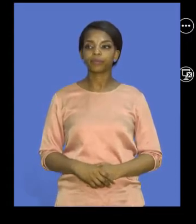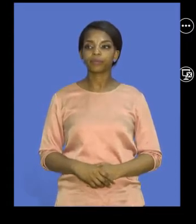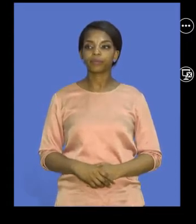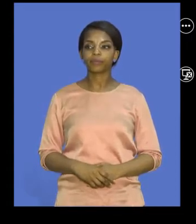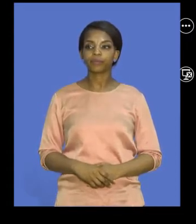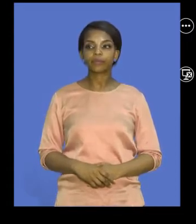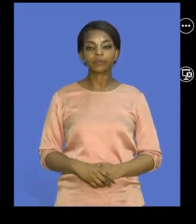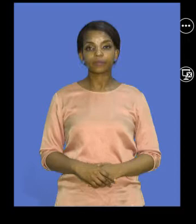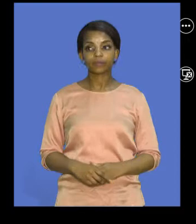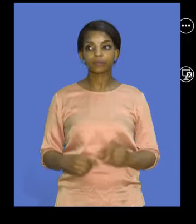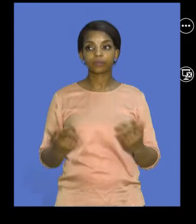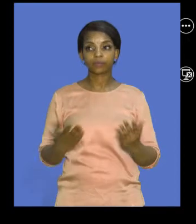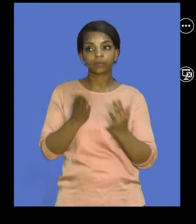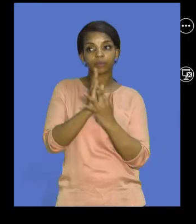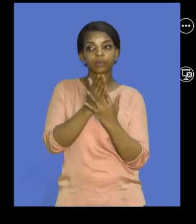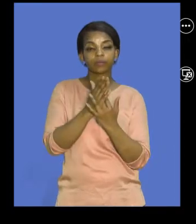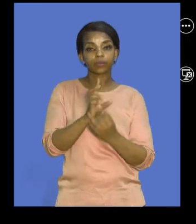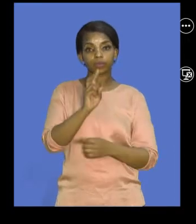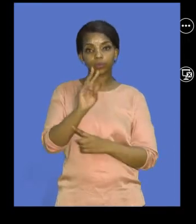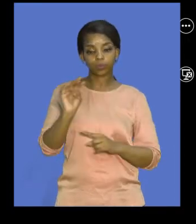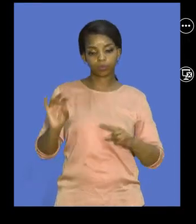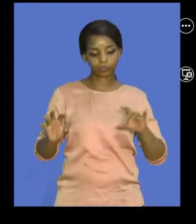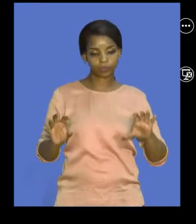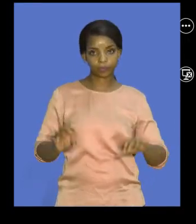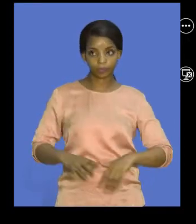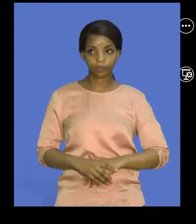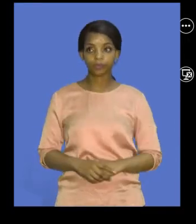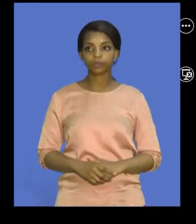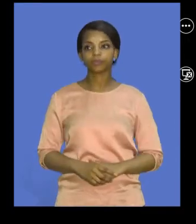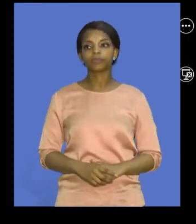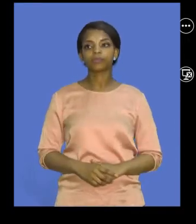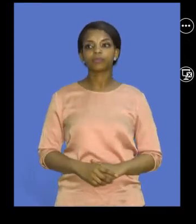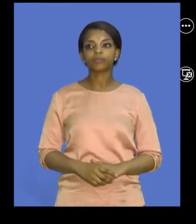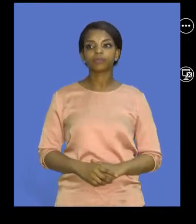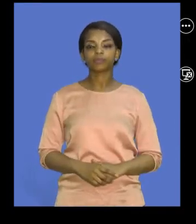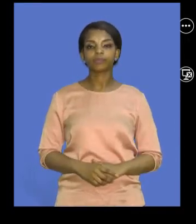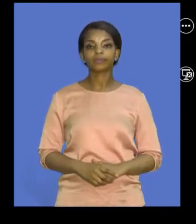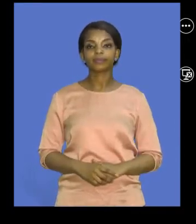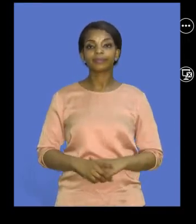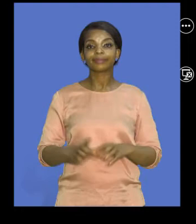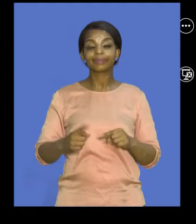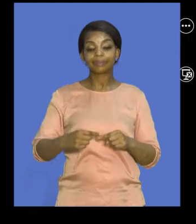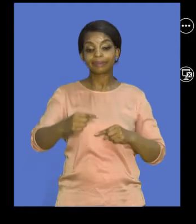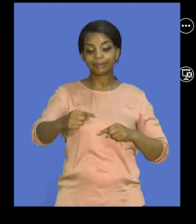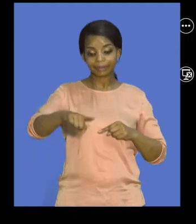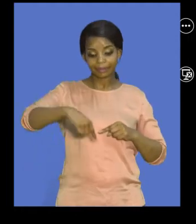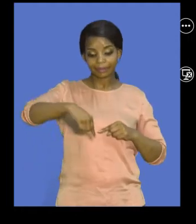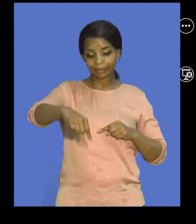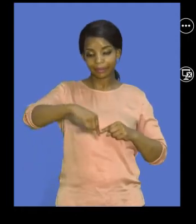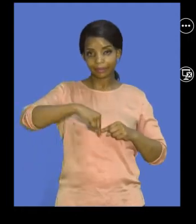between any 2-point charges, okay? So the distance is between the charges,